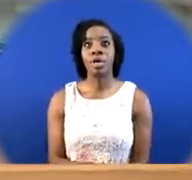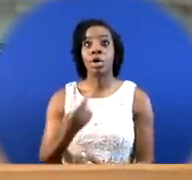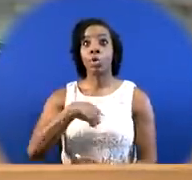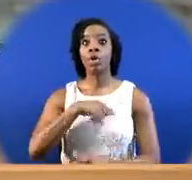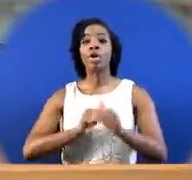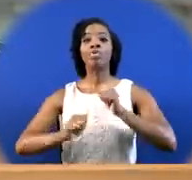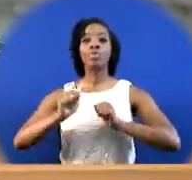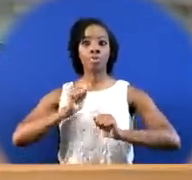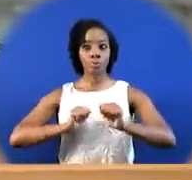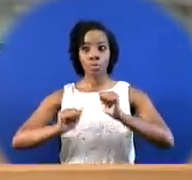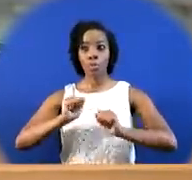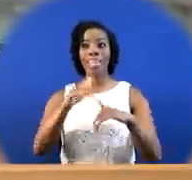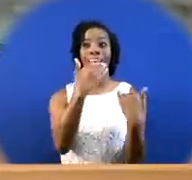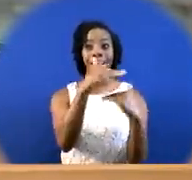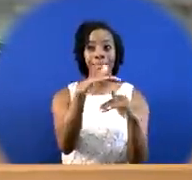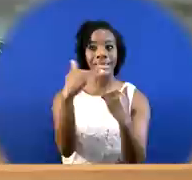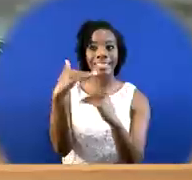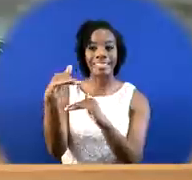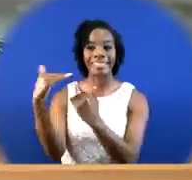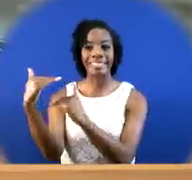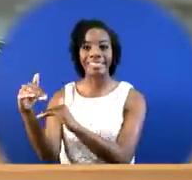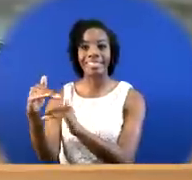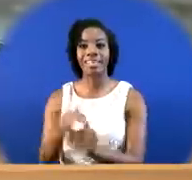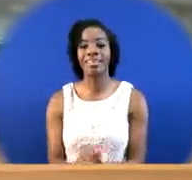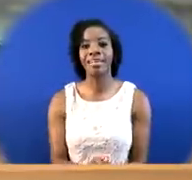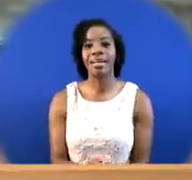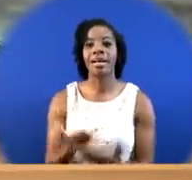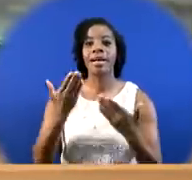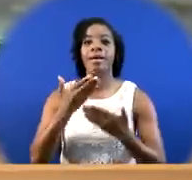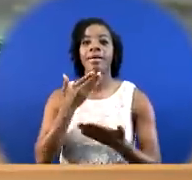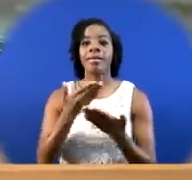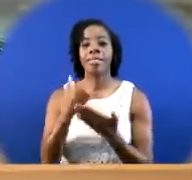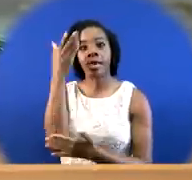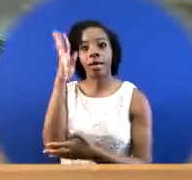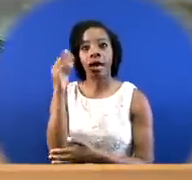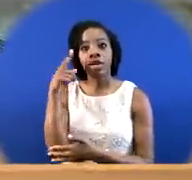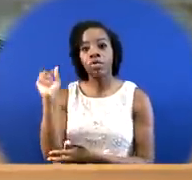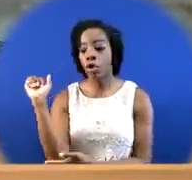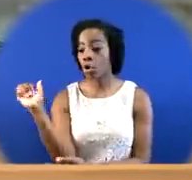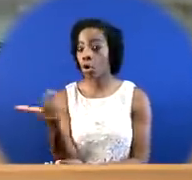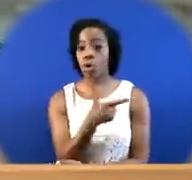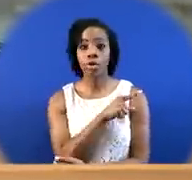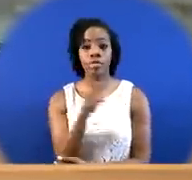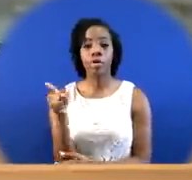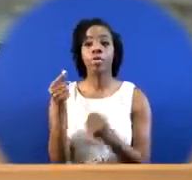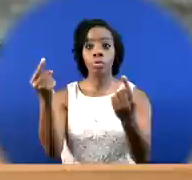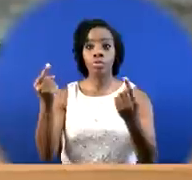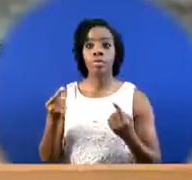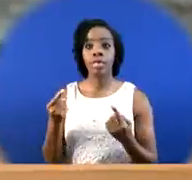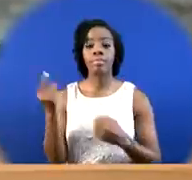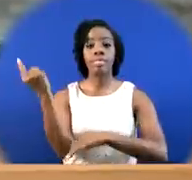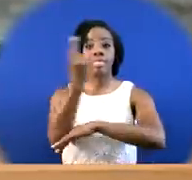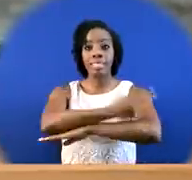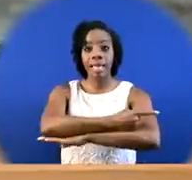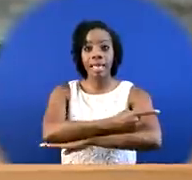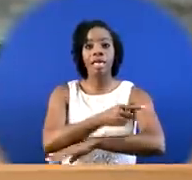dramatic to a point. Amen. But thank God for all of you who have come today to remember the triumphal entry of the